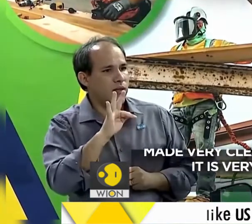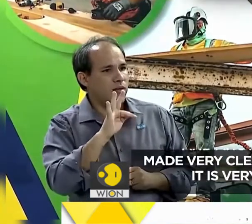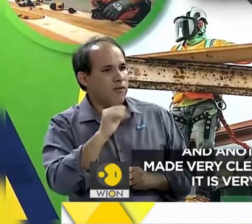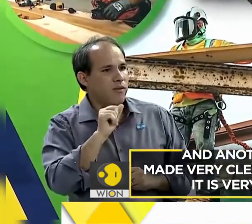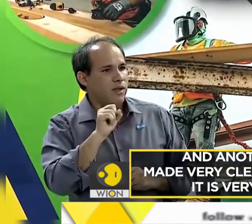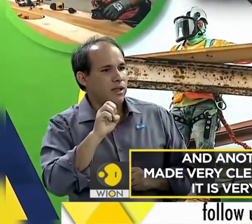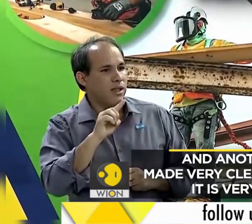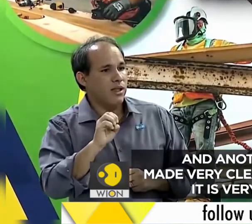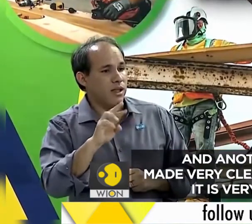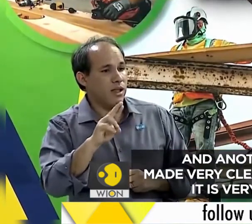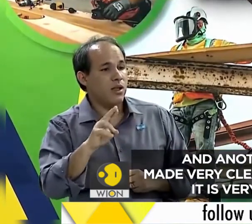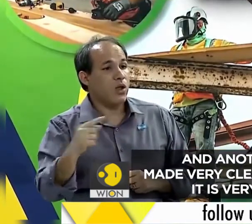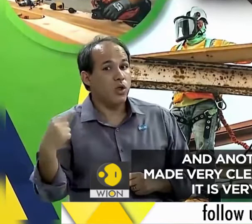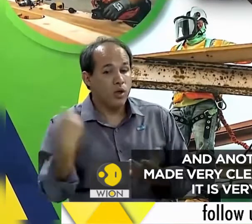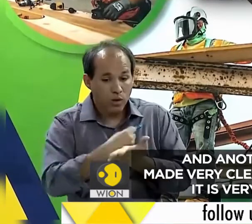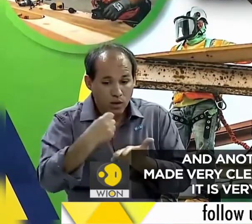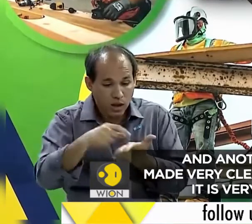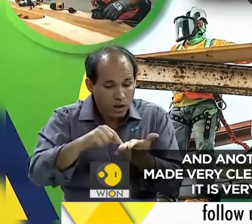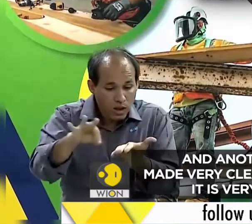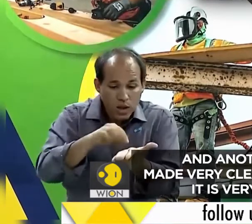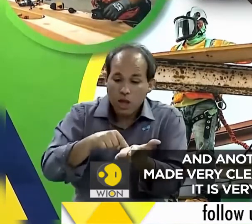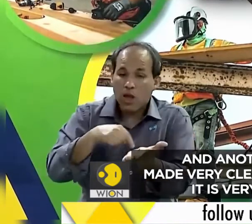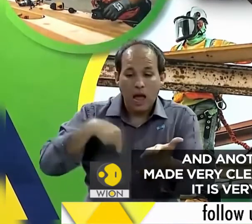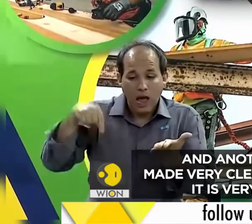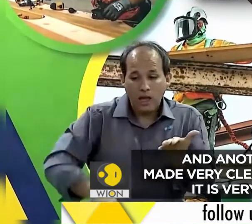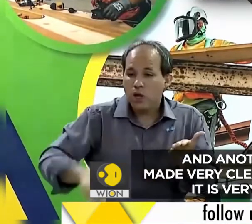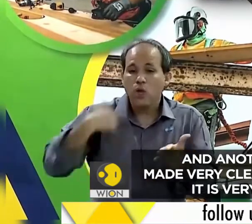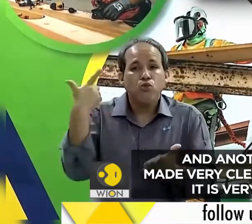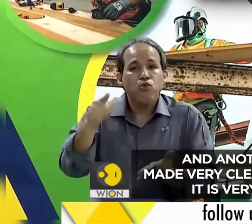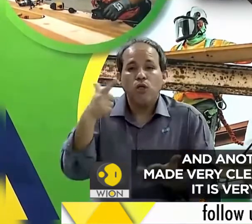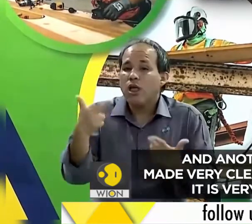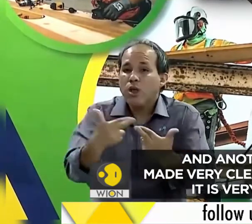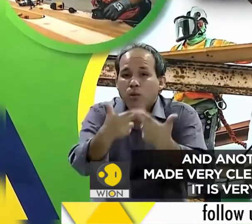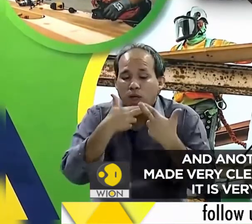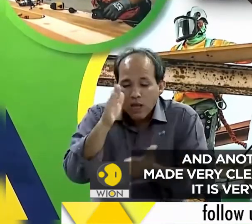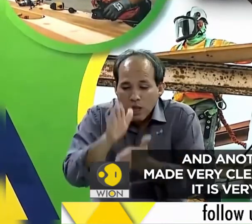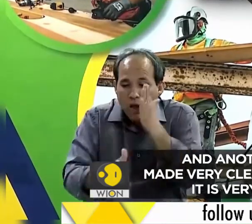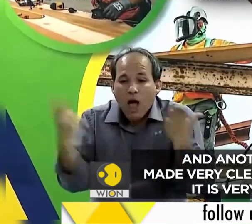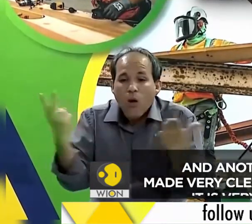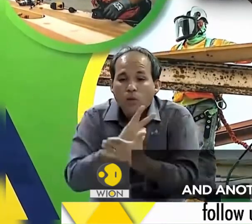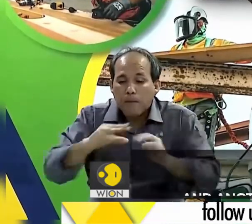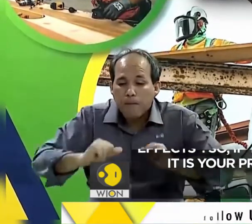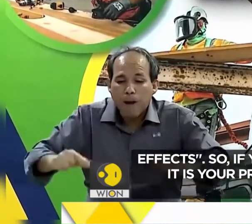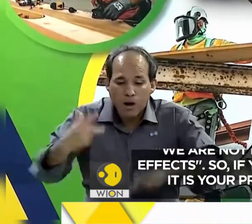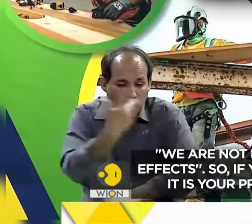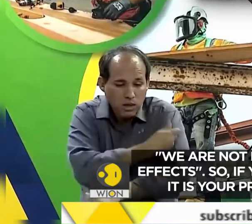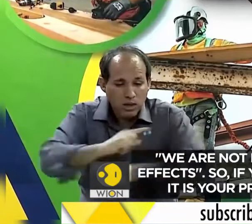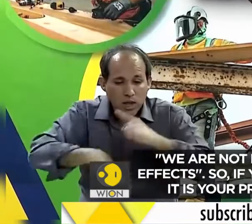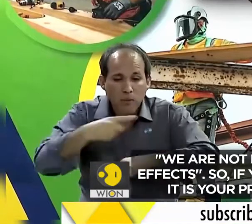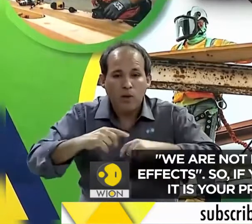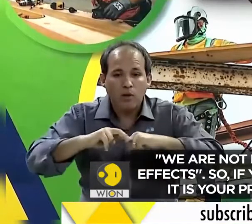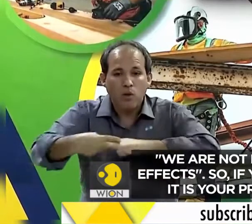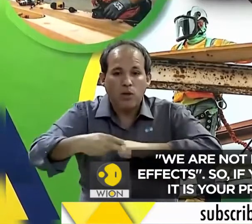And another thing that has to be made very clear here is that at Pfizer, it's very clear in the contract, we are